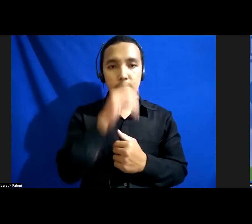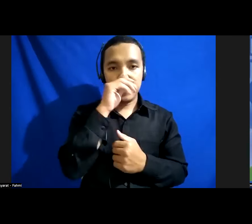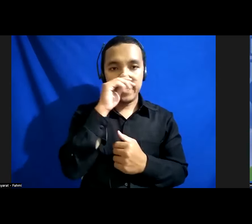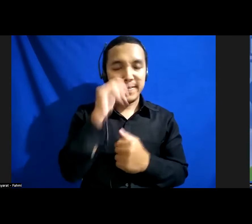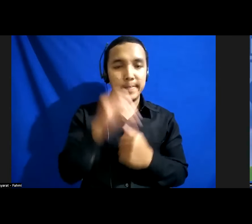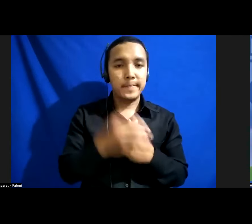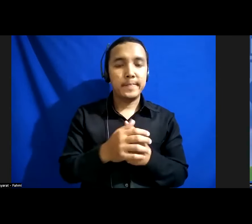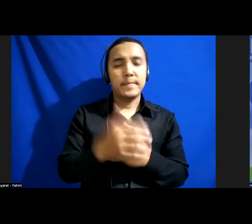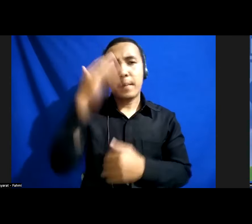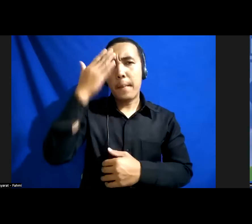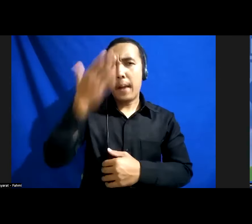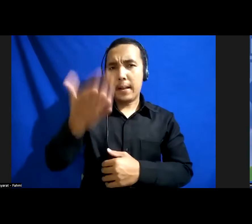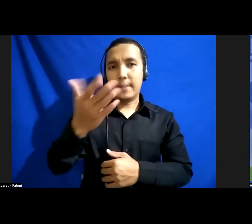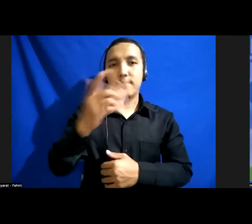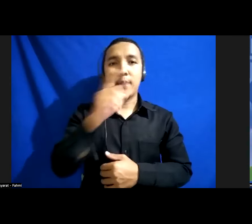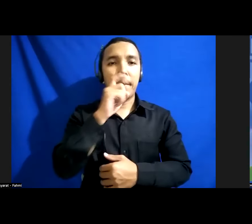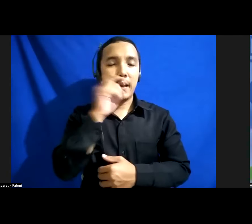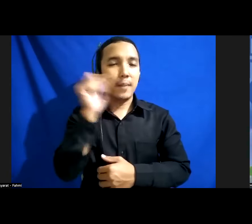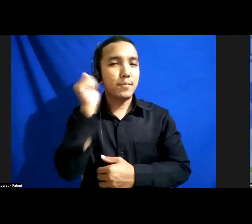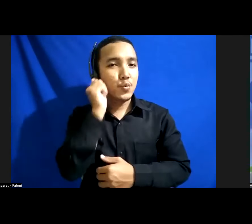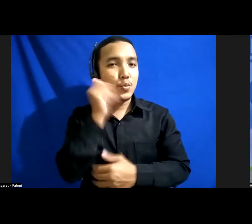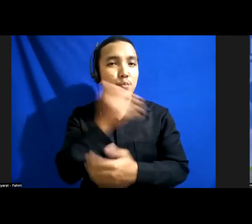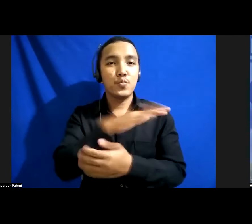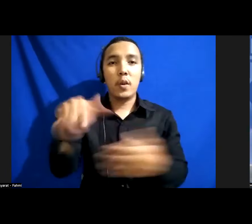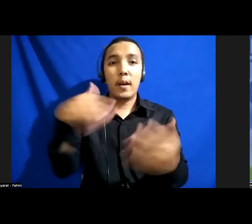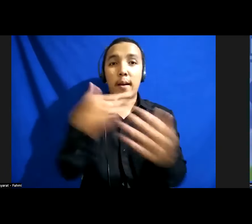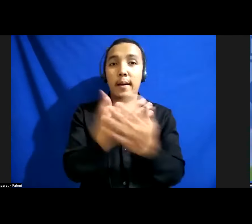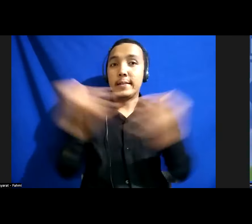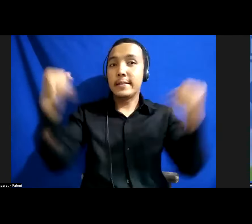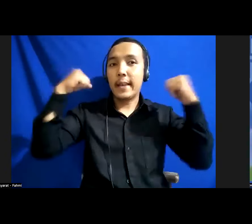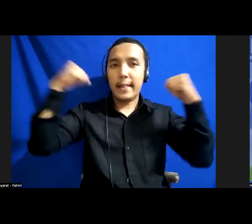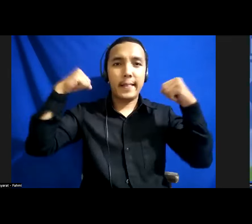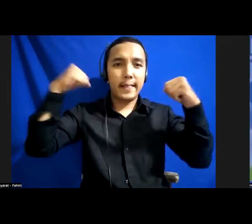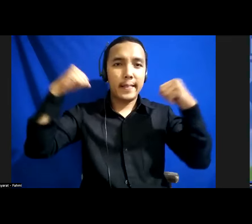Manipuri. How are you, ladies and gentlemen? I hope that you are all healthy and well.